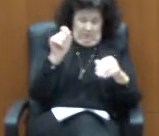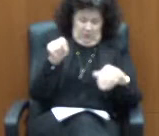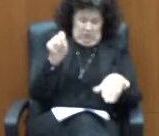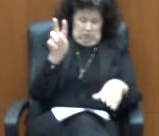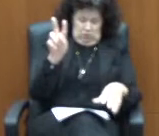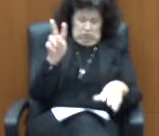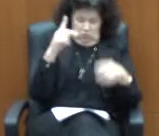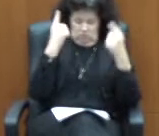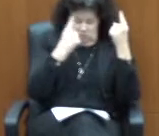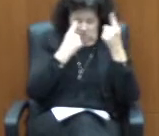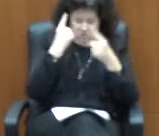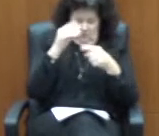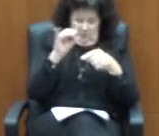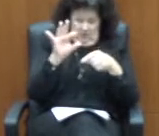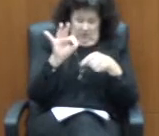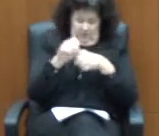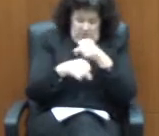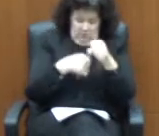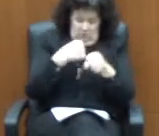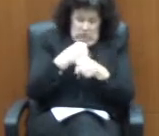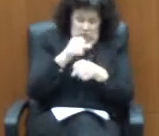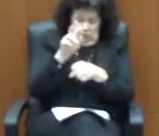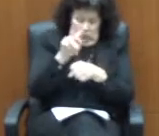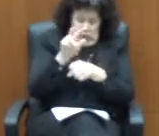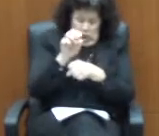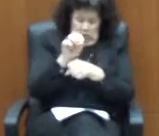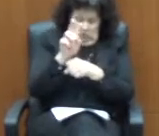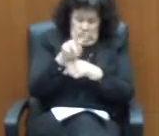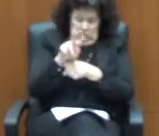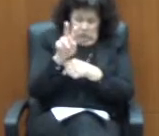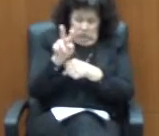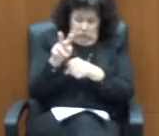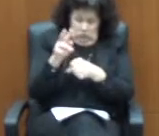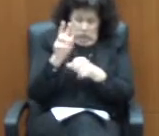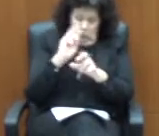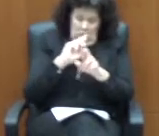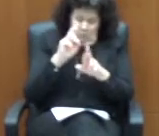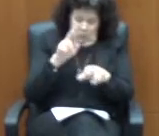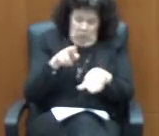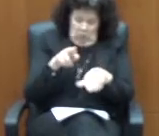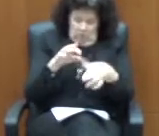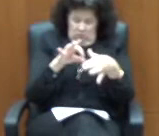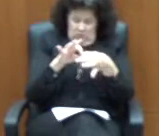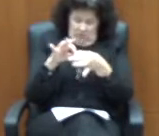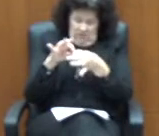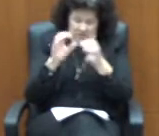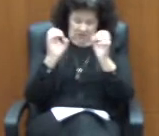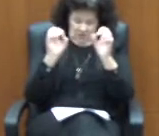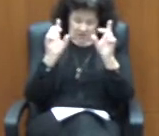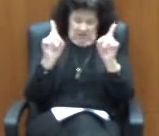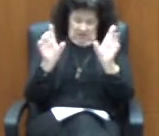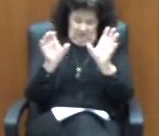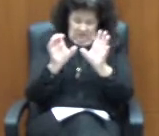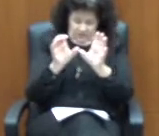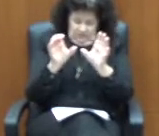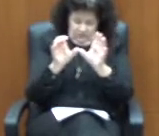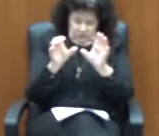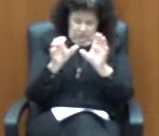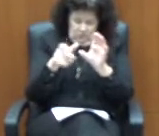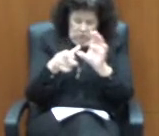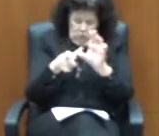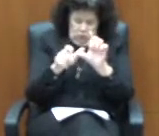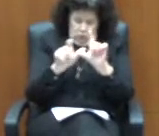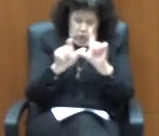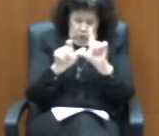8.2, consideration of the 2022 report regarding educator certification revocations and records reviews.